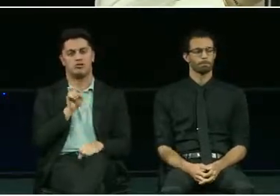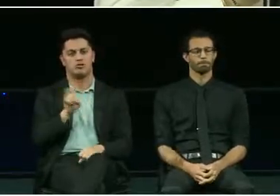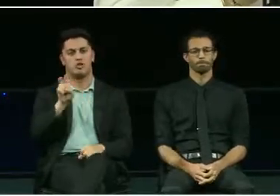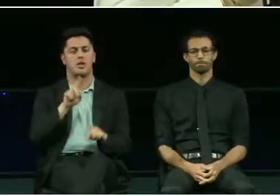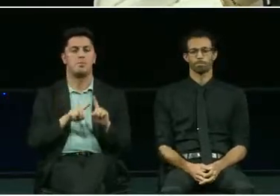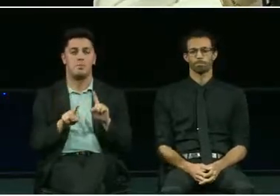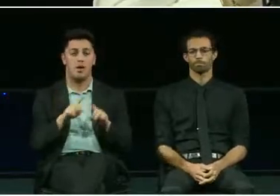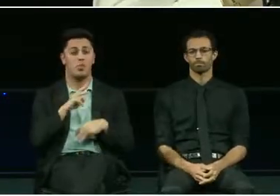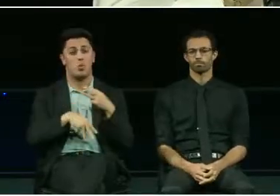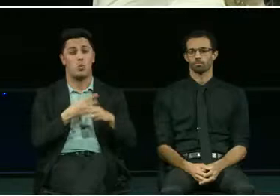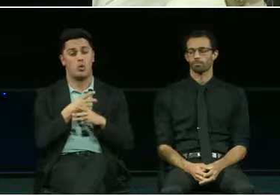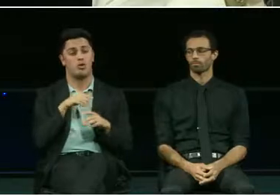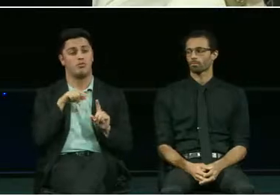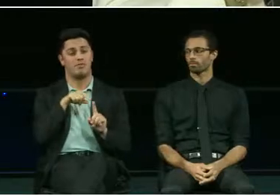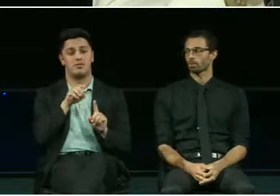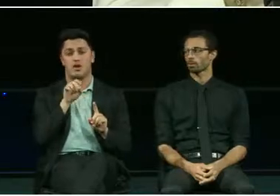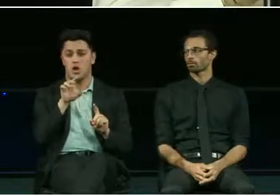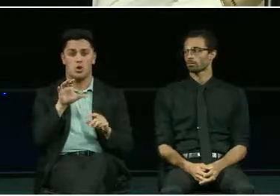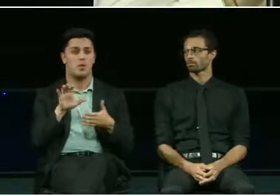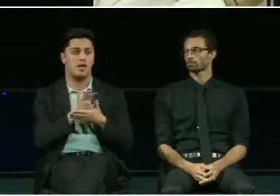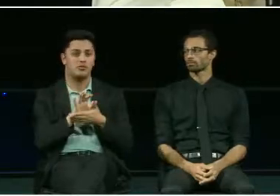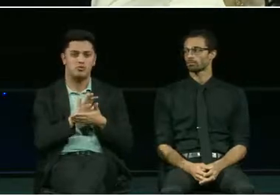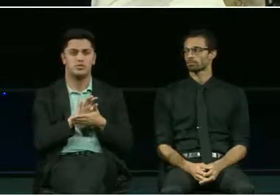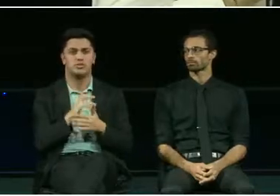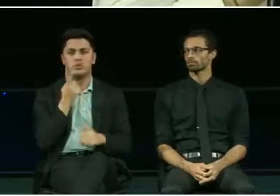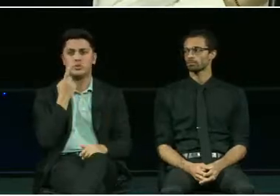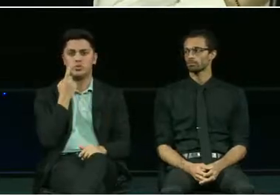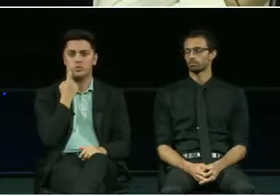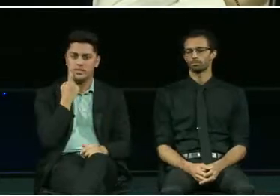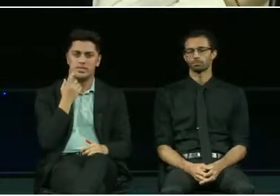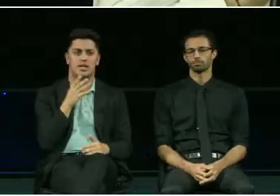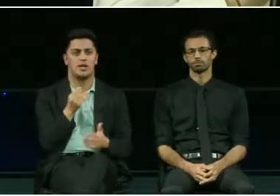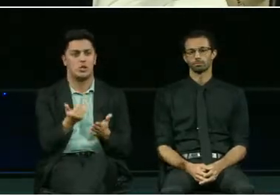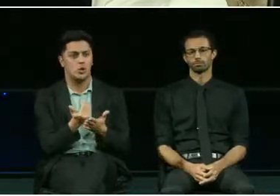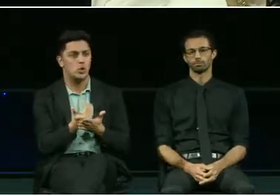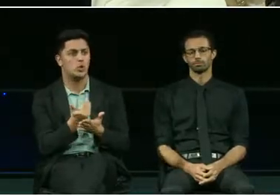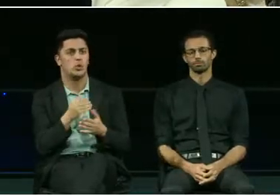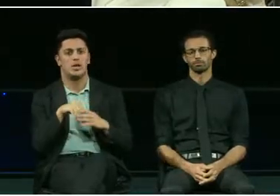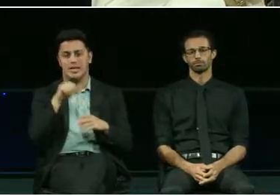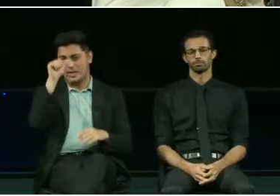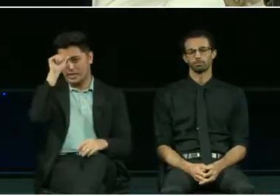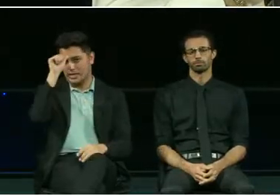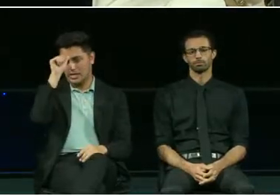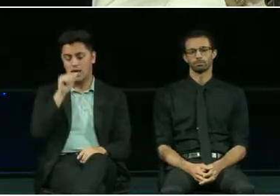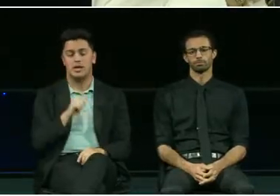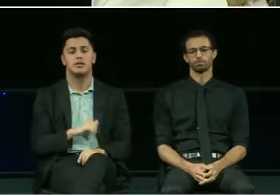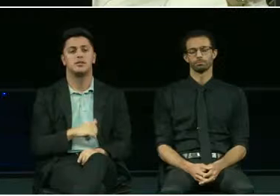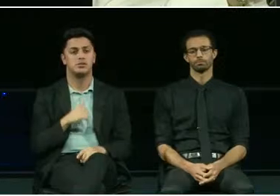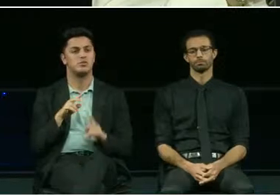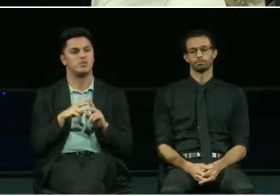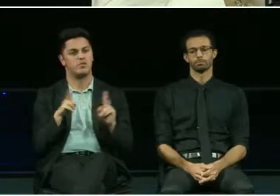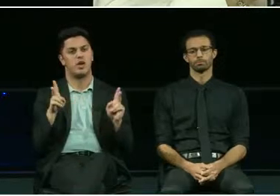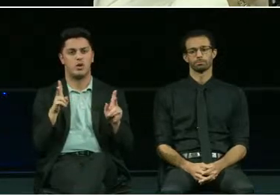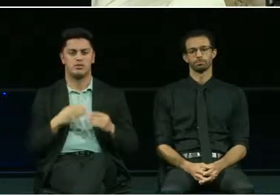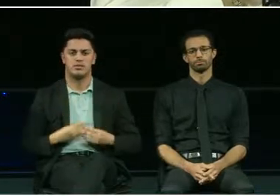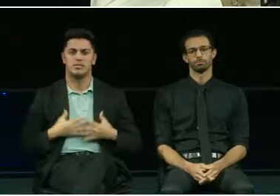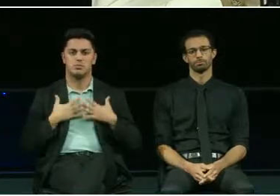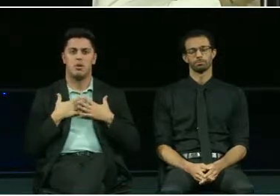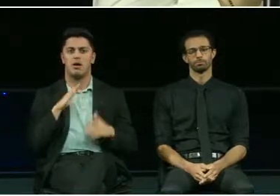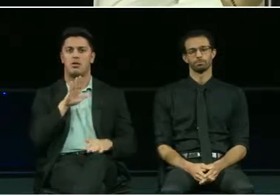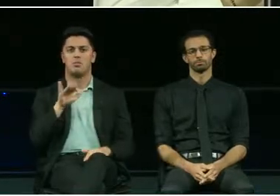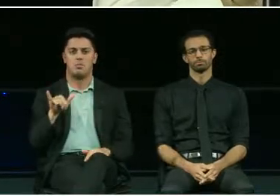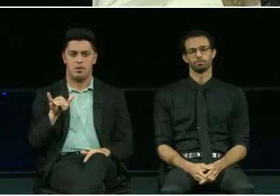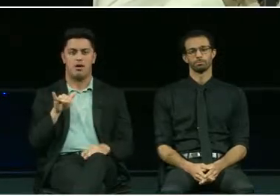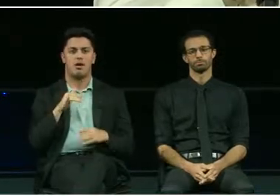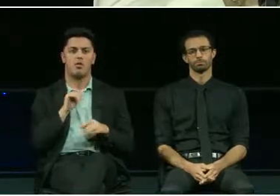world of documentaries is recent and is newer in India. I'm very inspired by